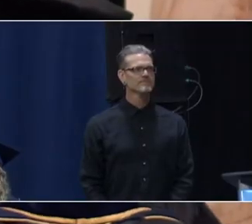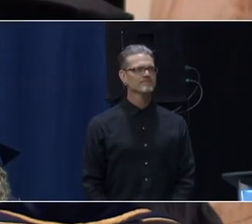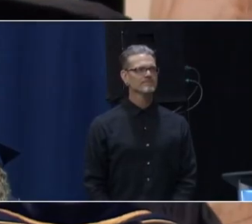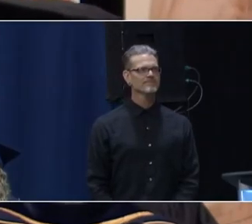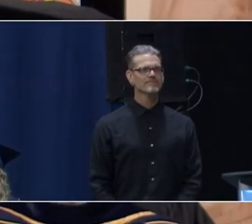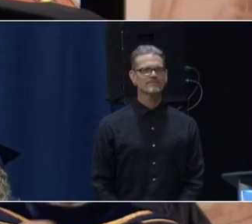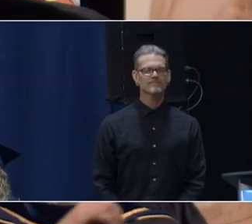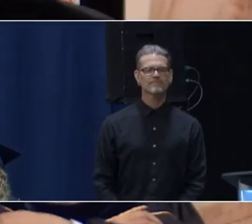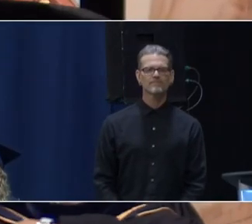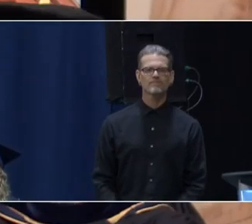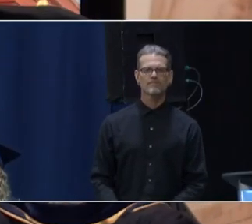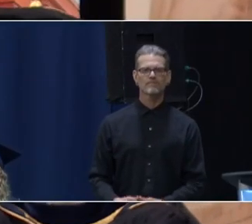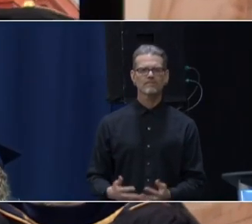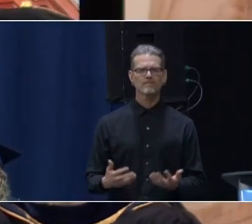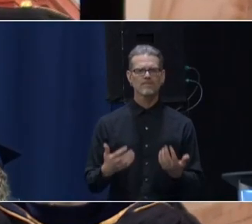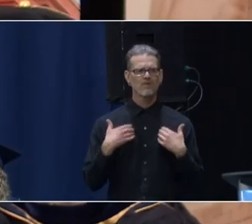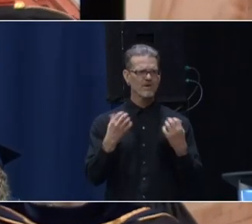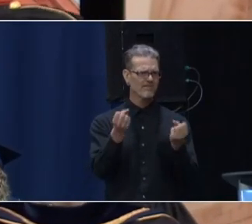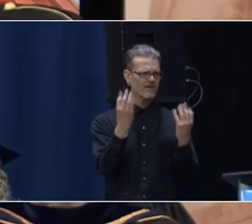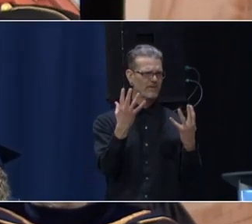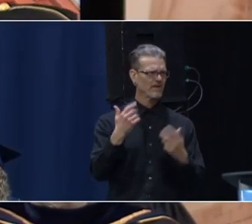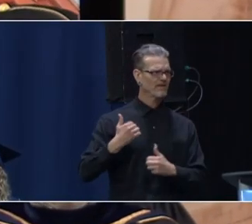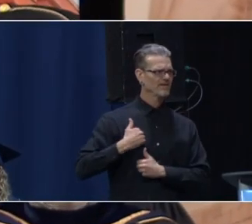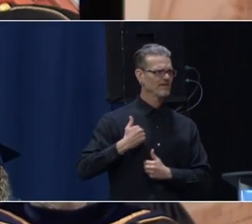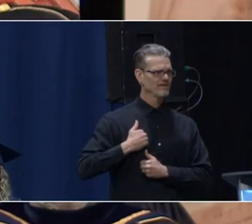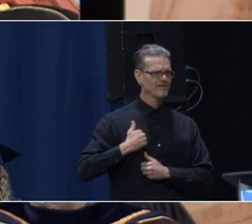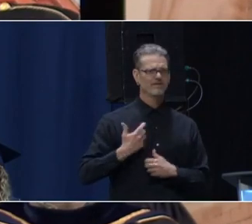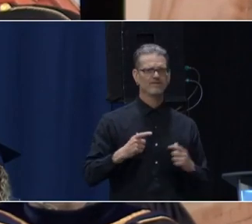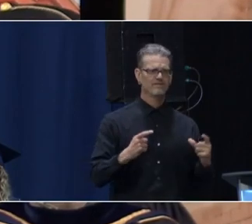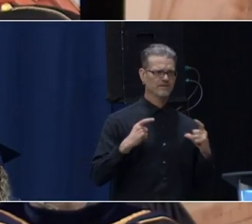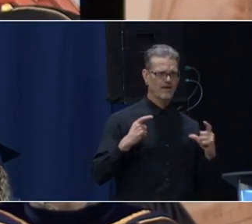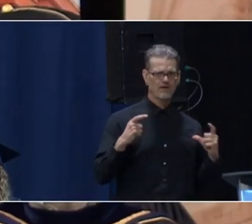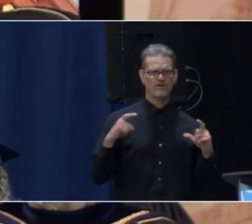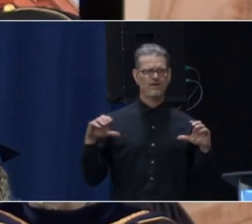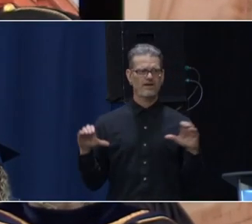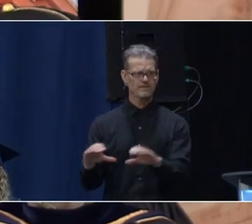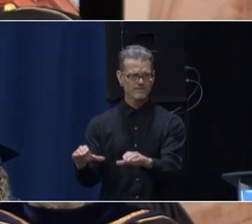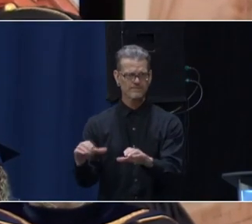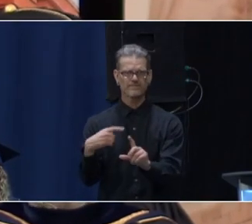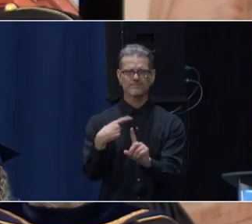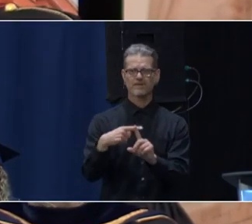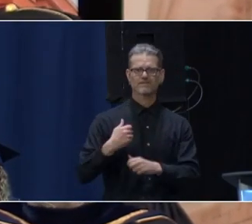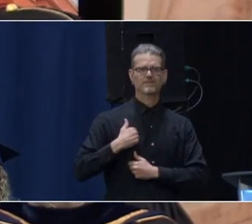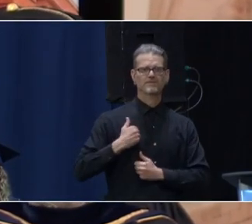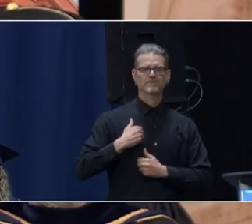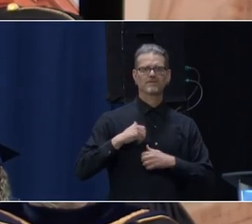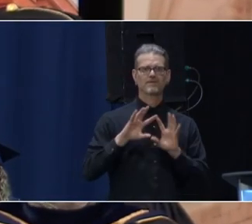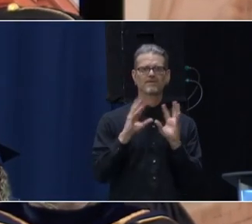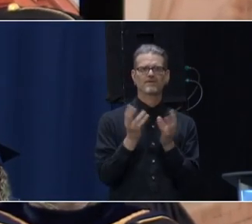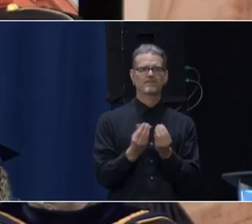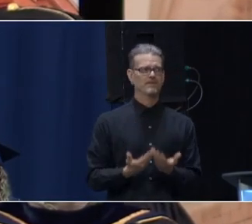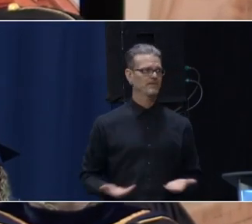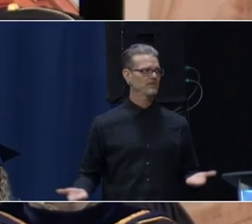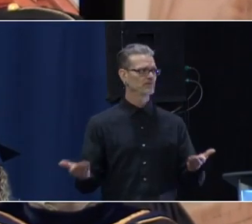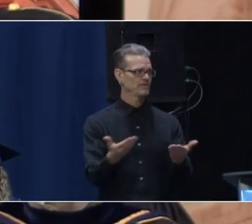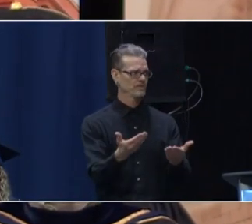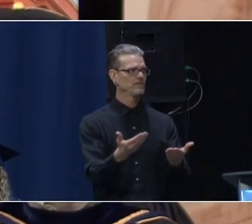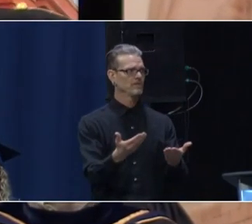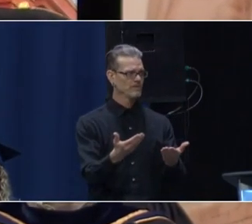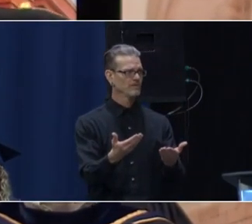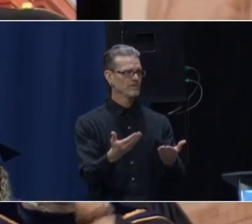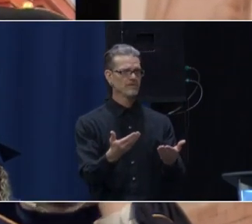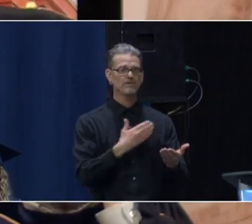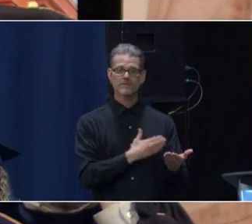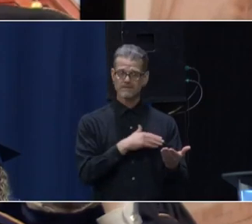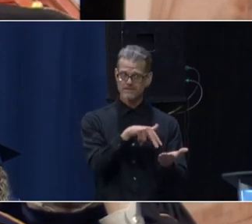We have many veterans, active duty military personnel, and military family members with us today. Please